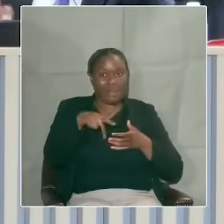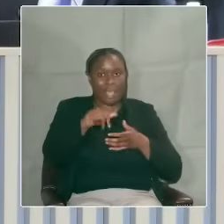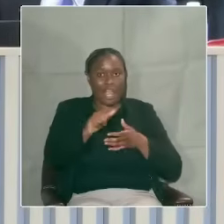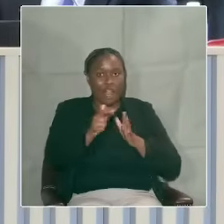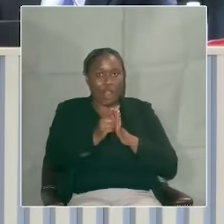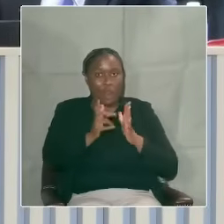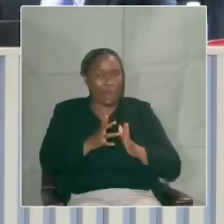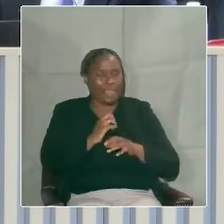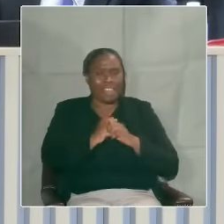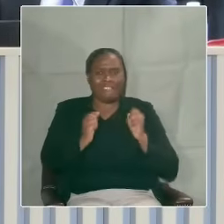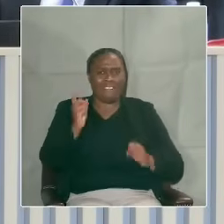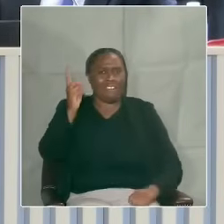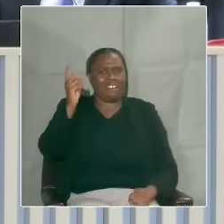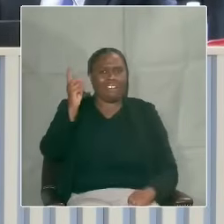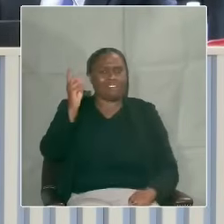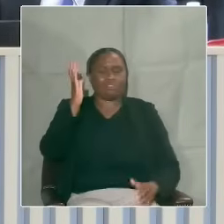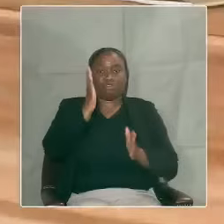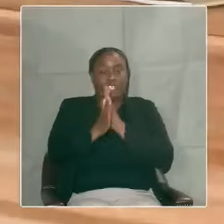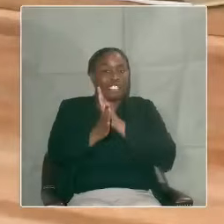And